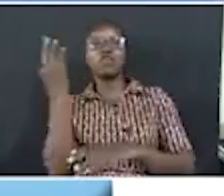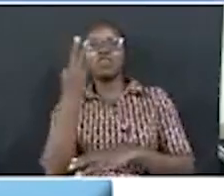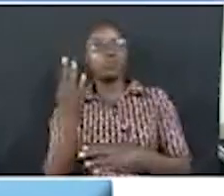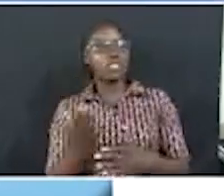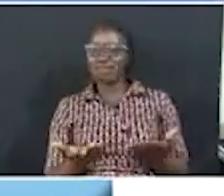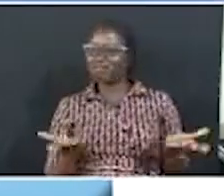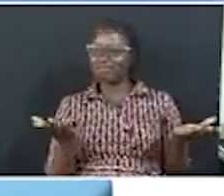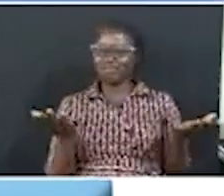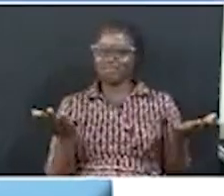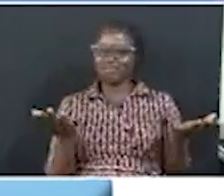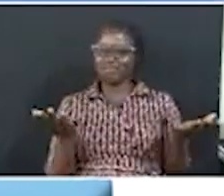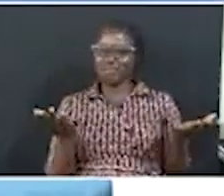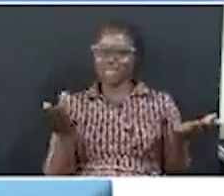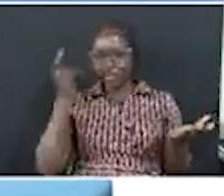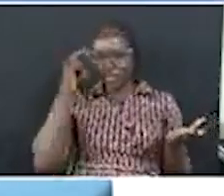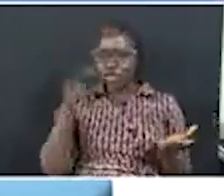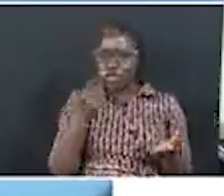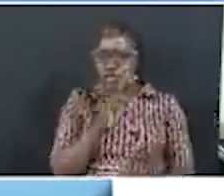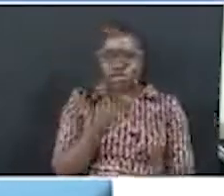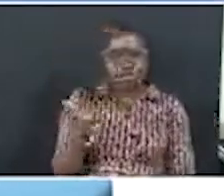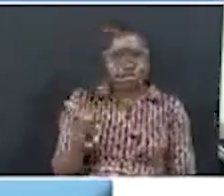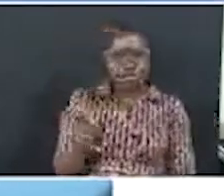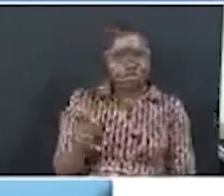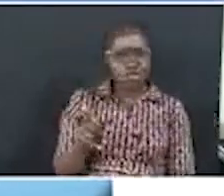preacher. Who do you think you are?